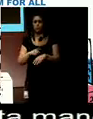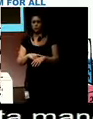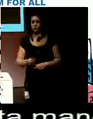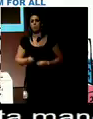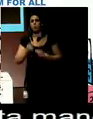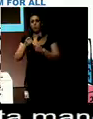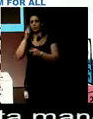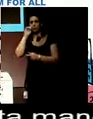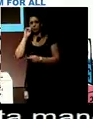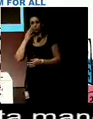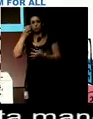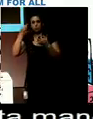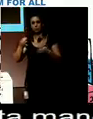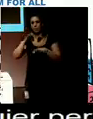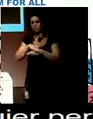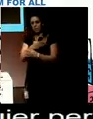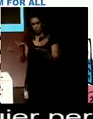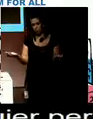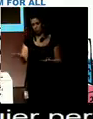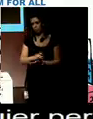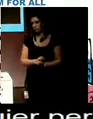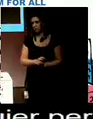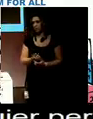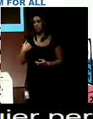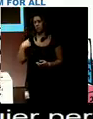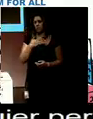tourist development of the destinies.